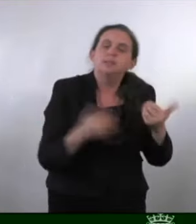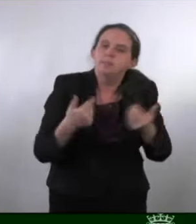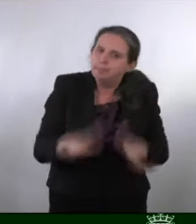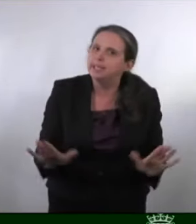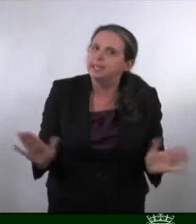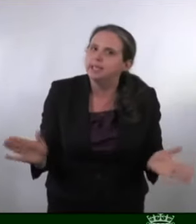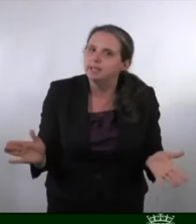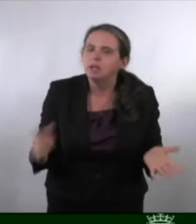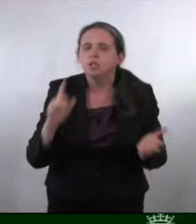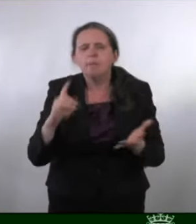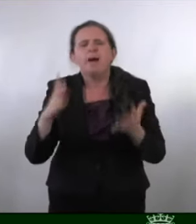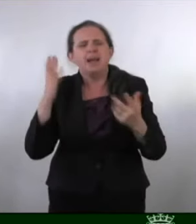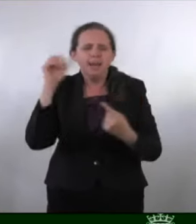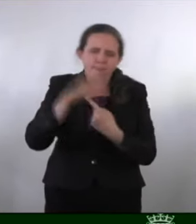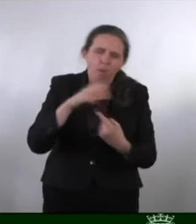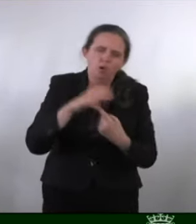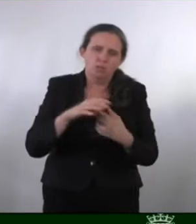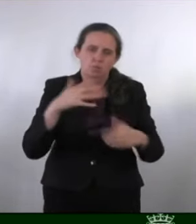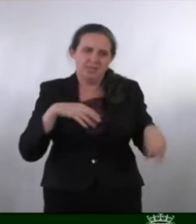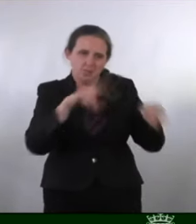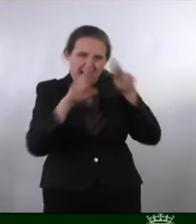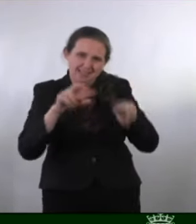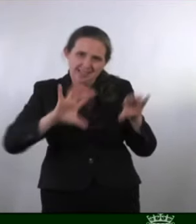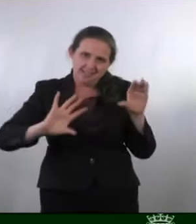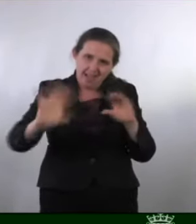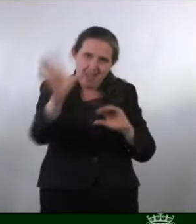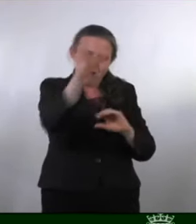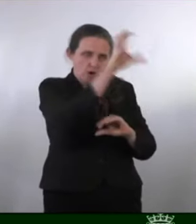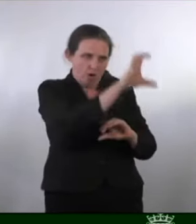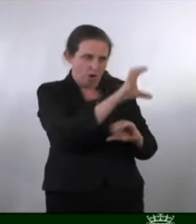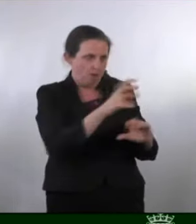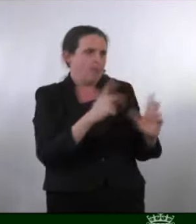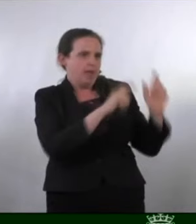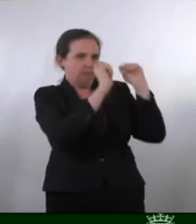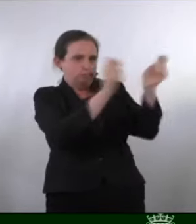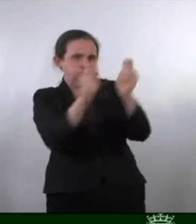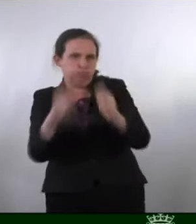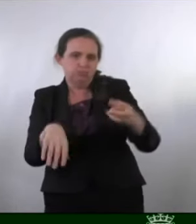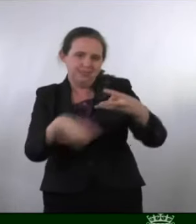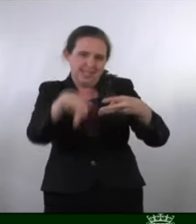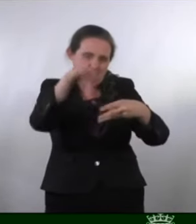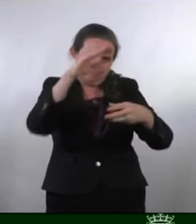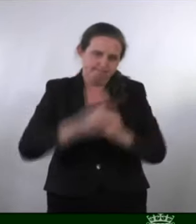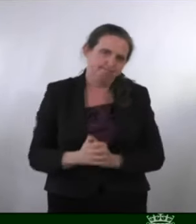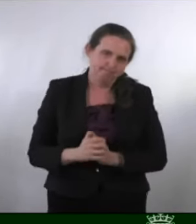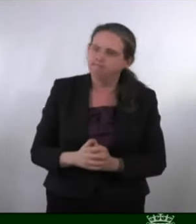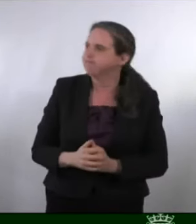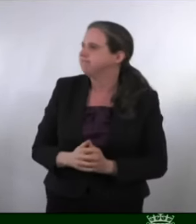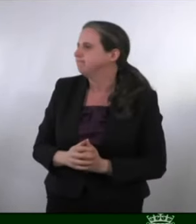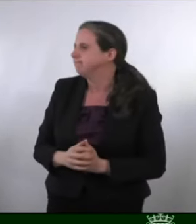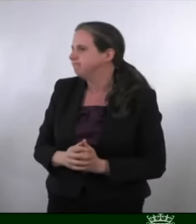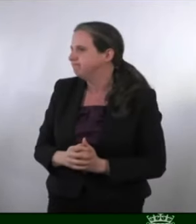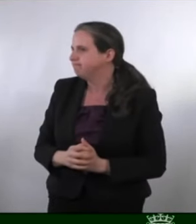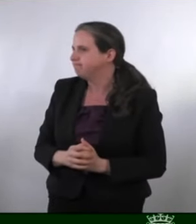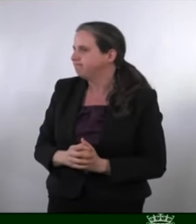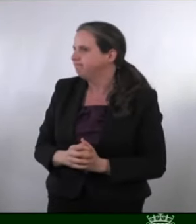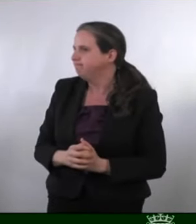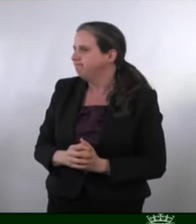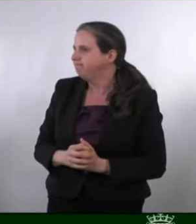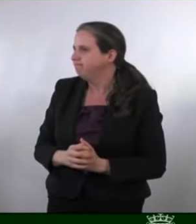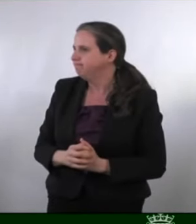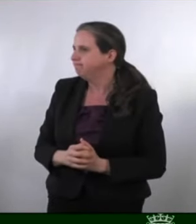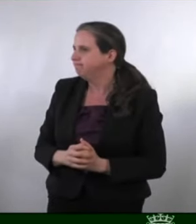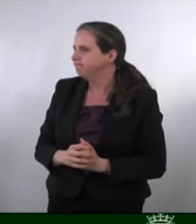people live and travel in order to get these decisions right. Van Jones. Speaker, thousands of jobs have been lost in the